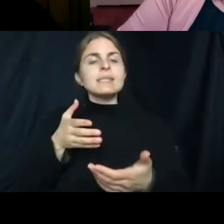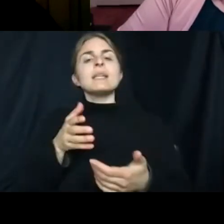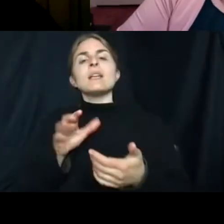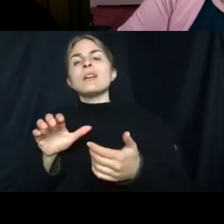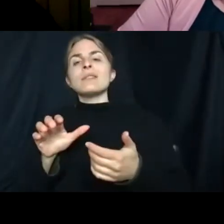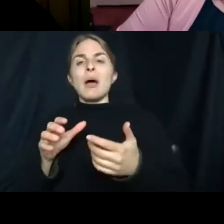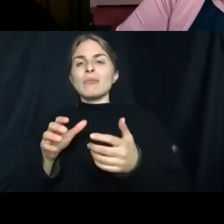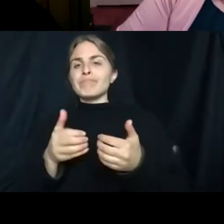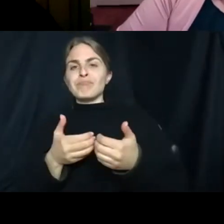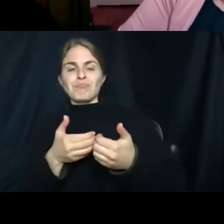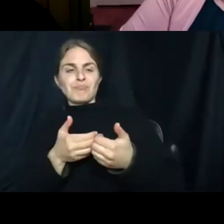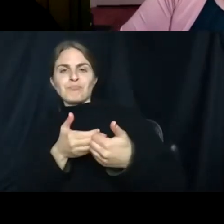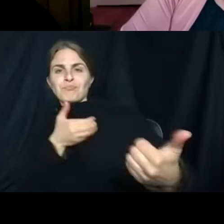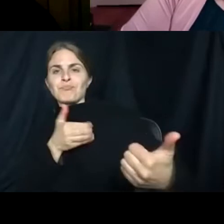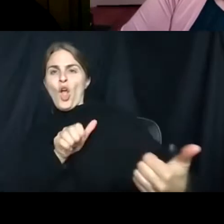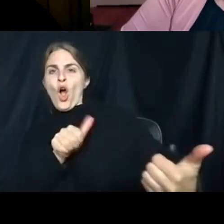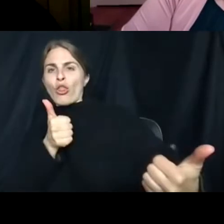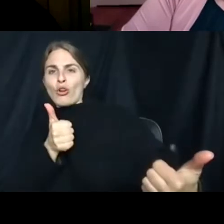othering. It's about,